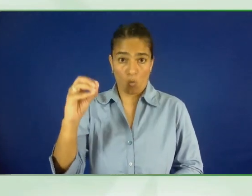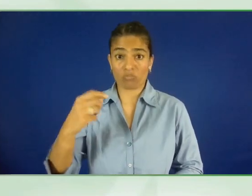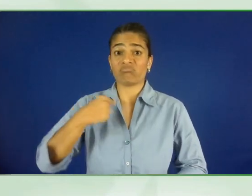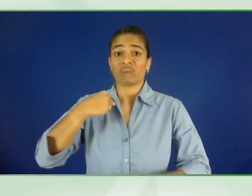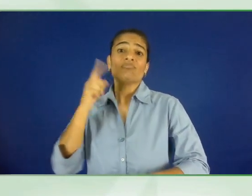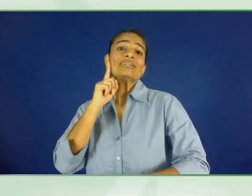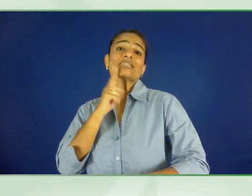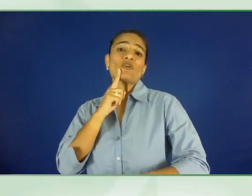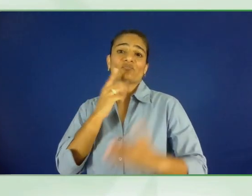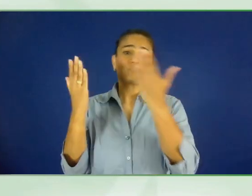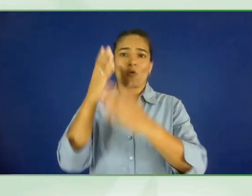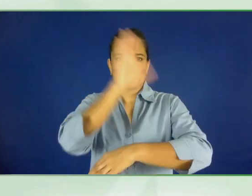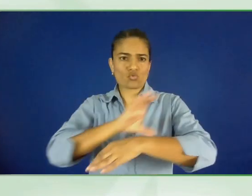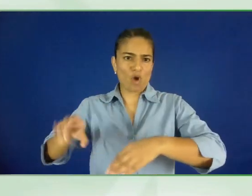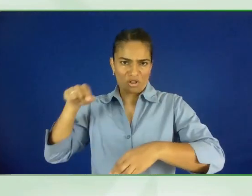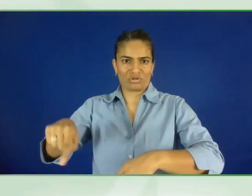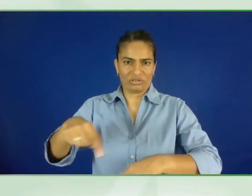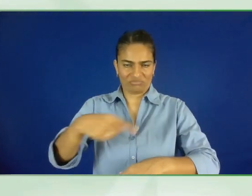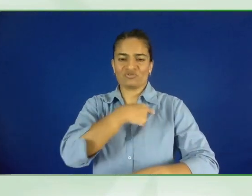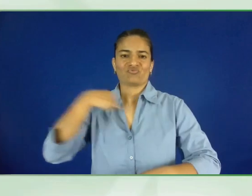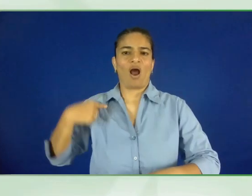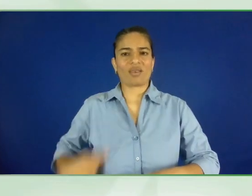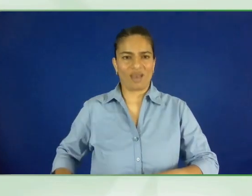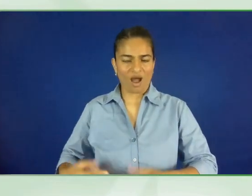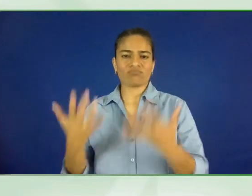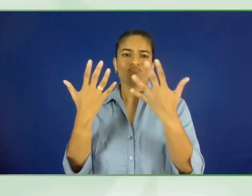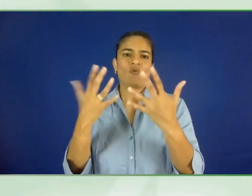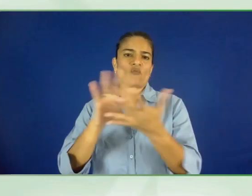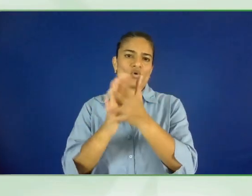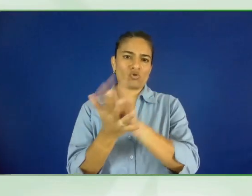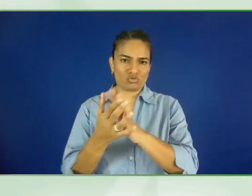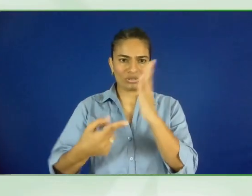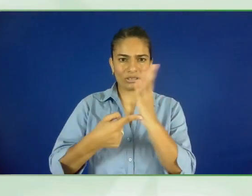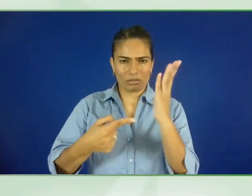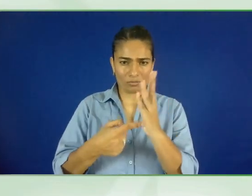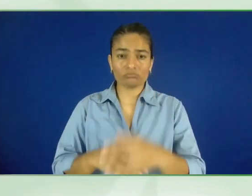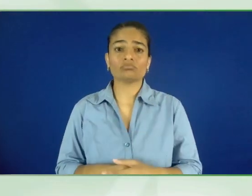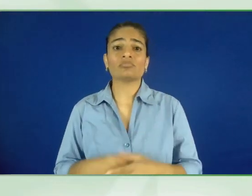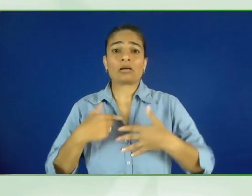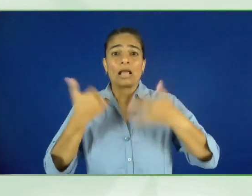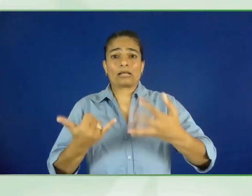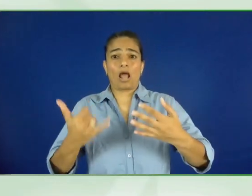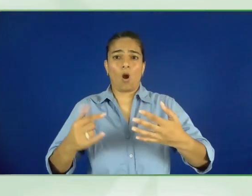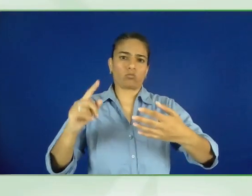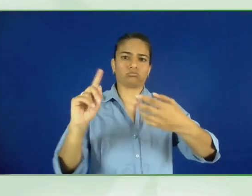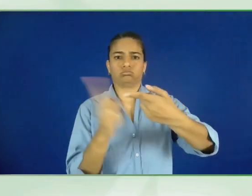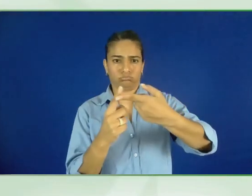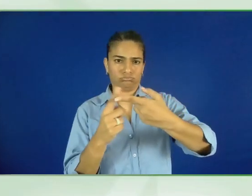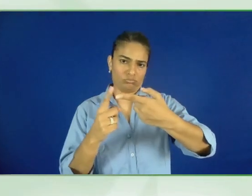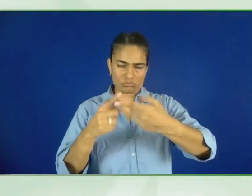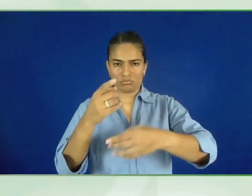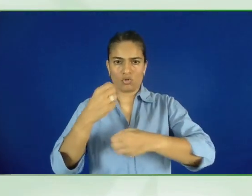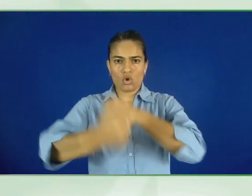my junior year and also serve as the president of the Deaf Association of our college. During my